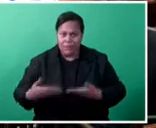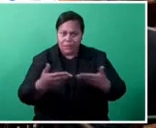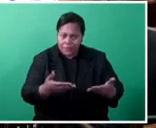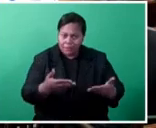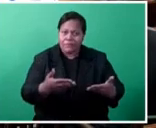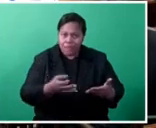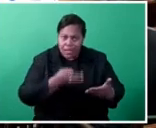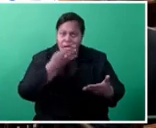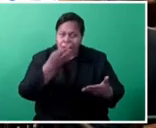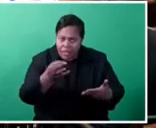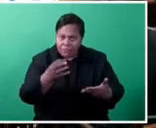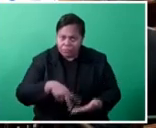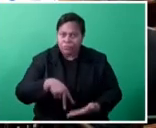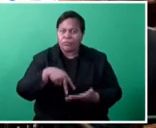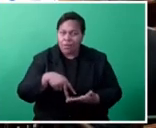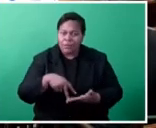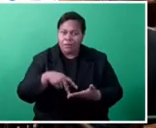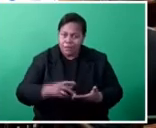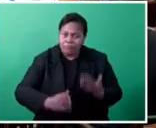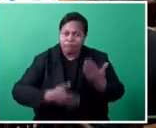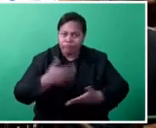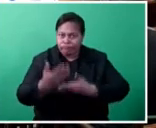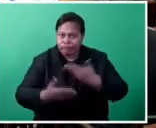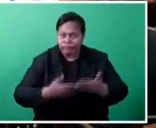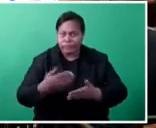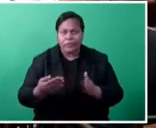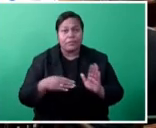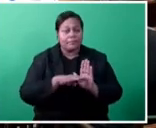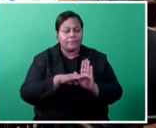statements under Standing Order 40.